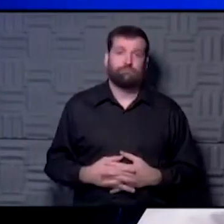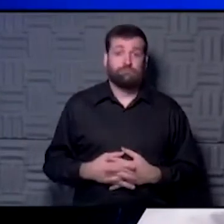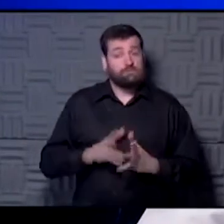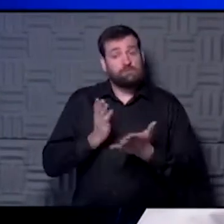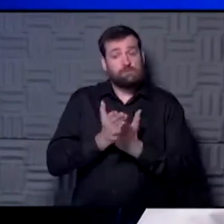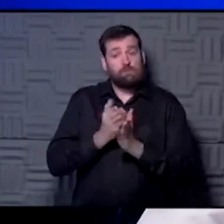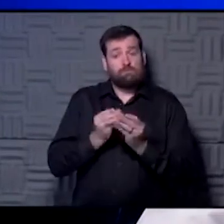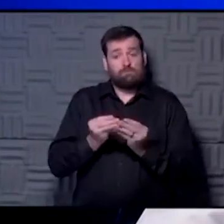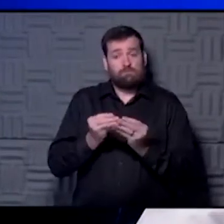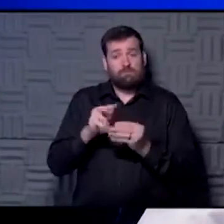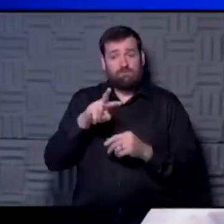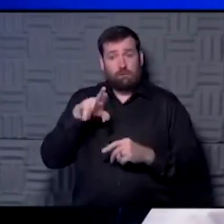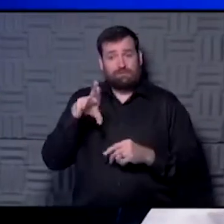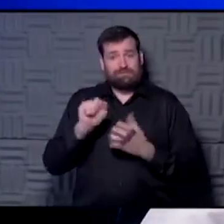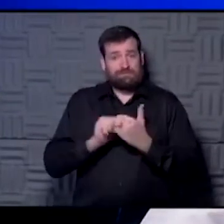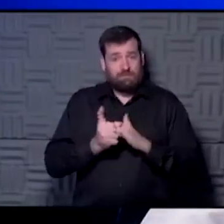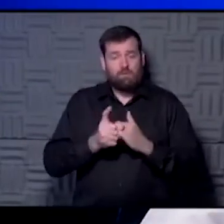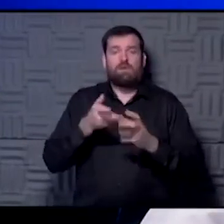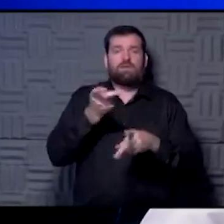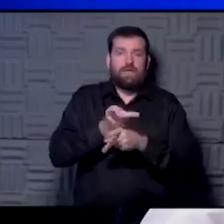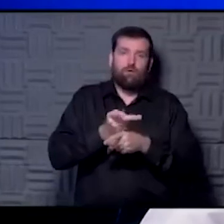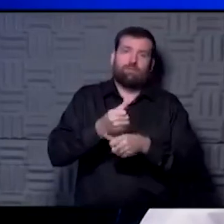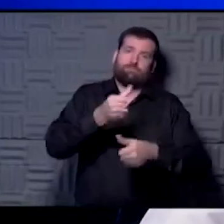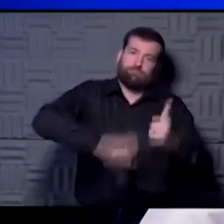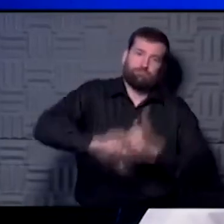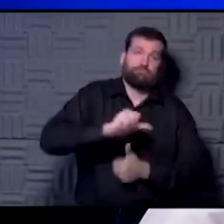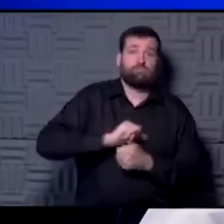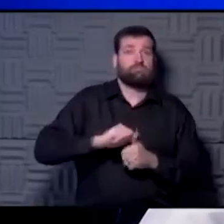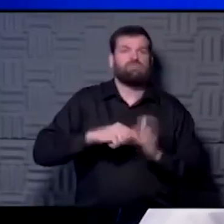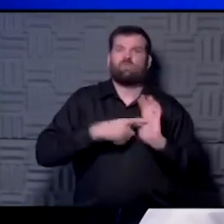a virus is because we care about each other. And